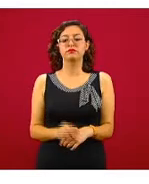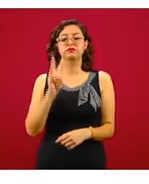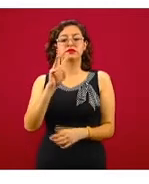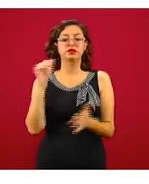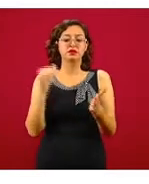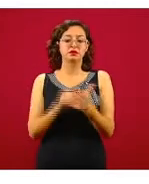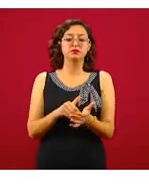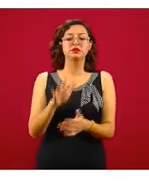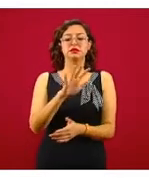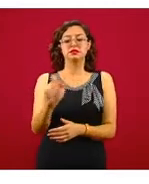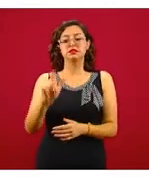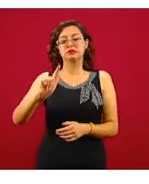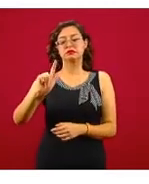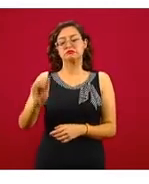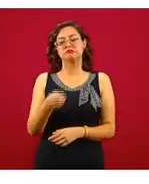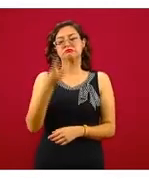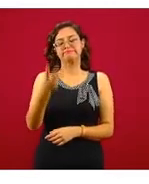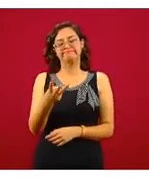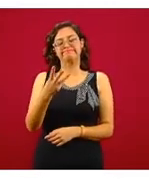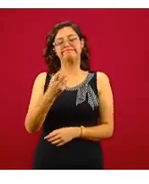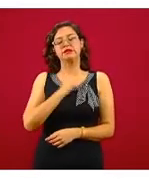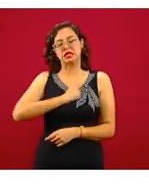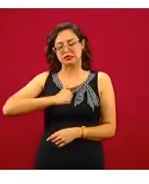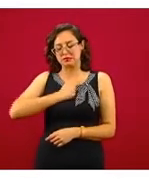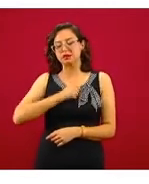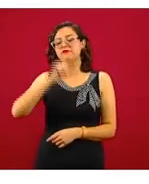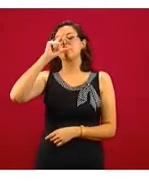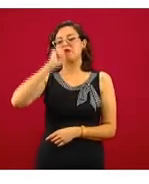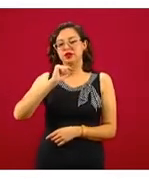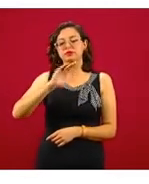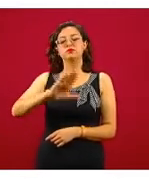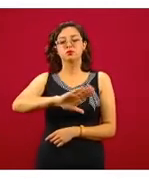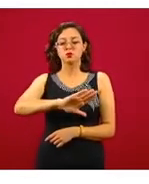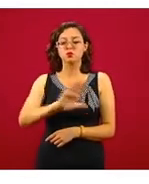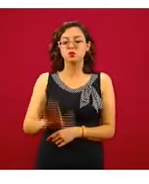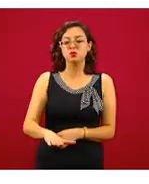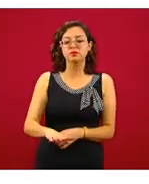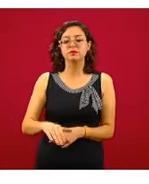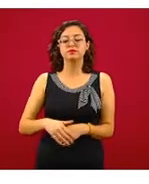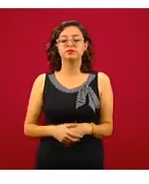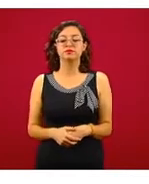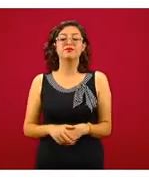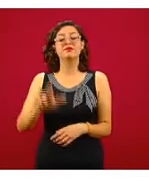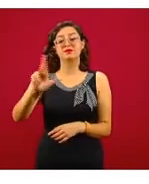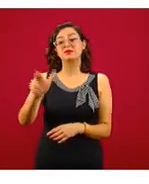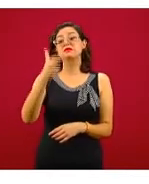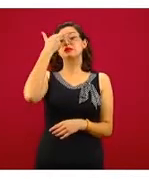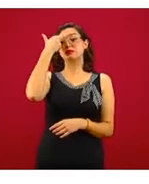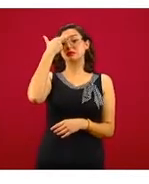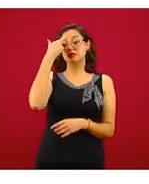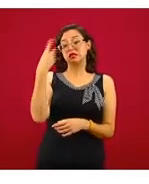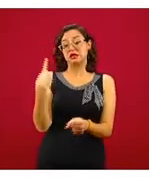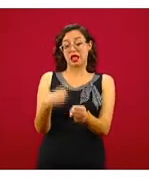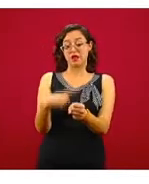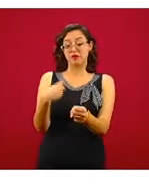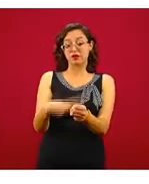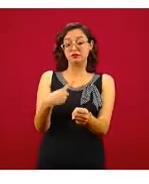3.573 las lamentables defunciones que han ocurrido a causa de esta We've enfermedad, had recordando que es una enfermedad